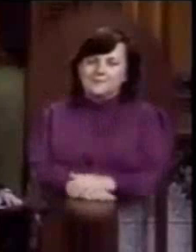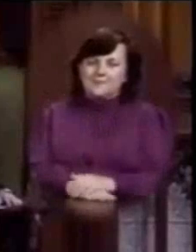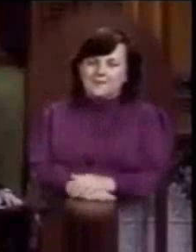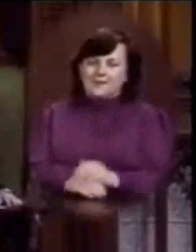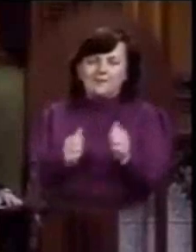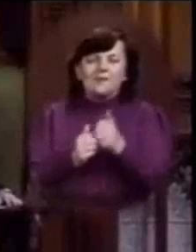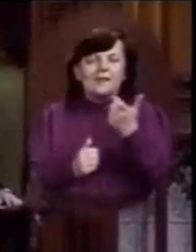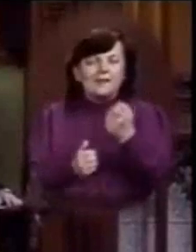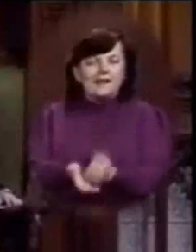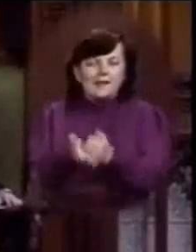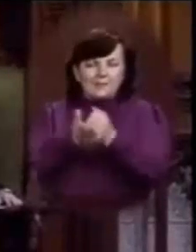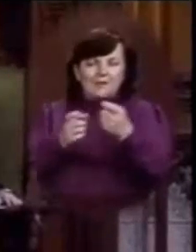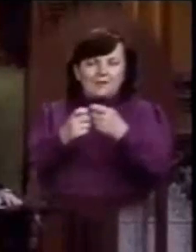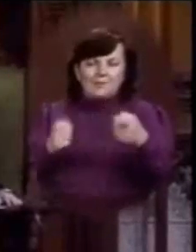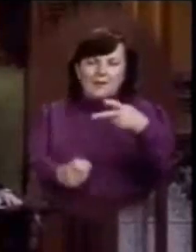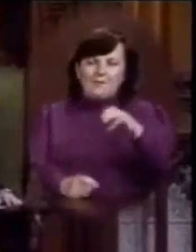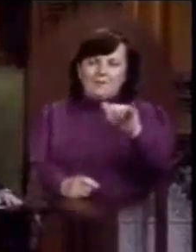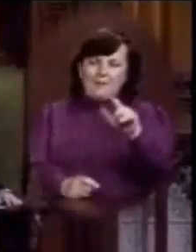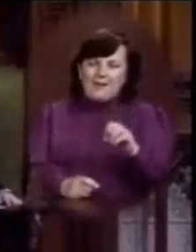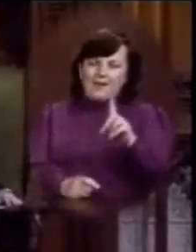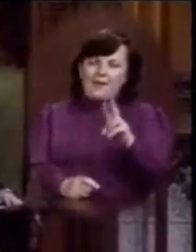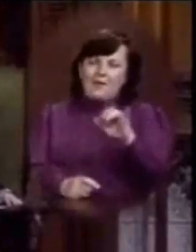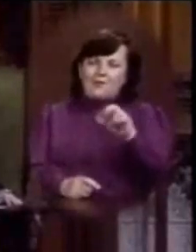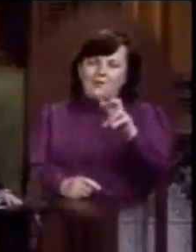With a little help from a pile driver.